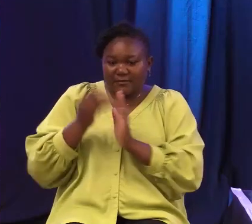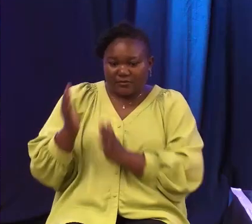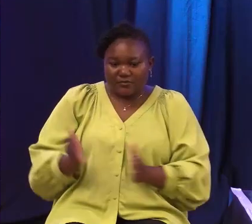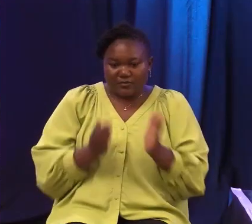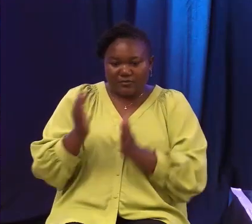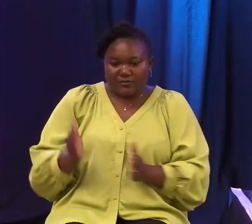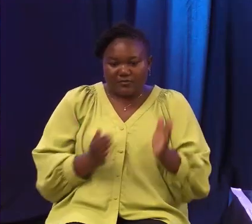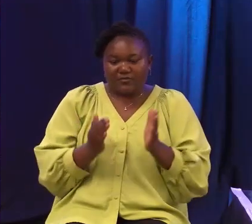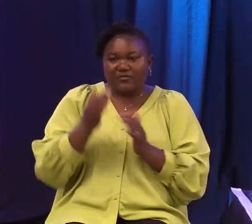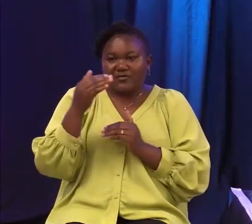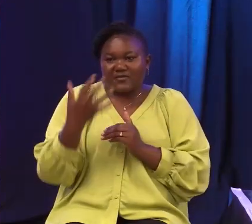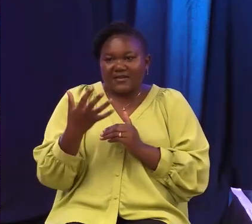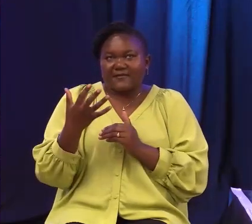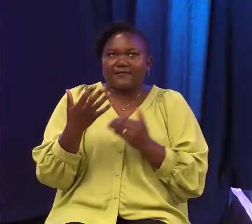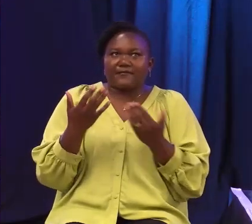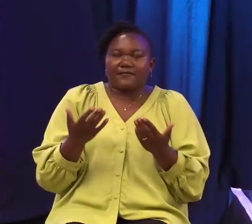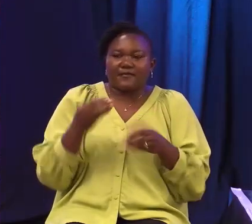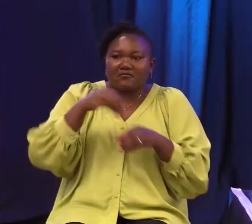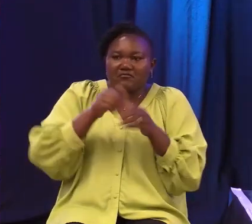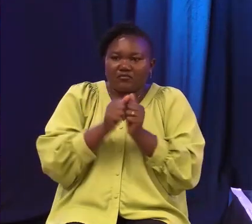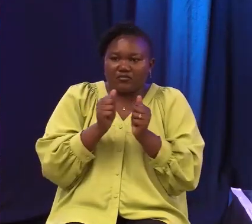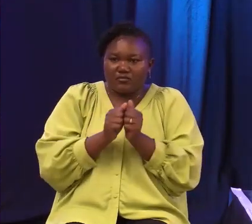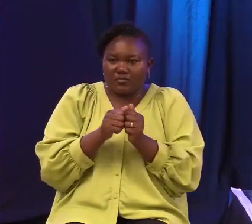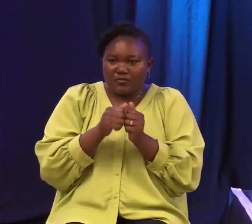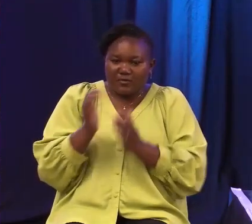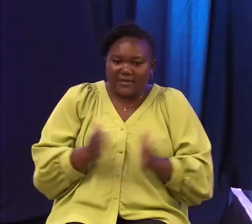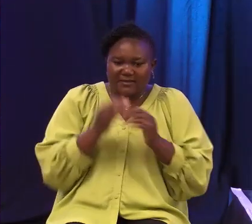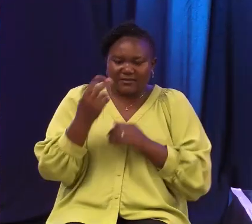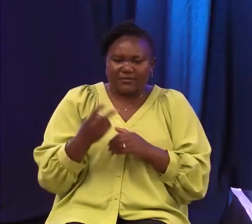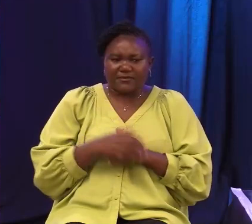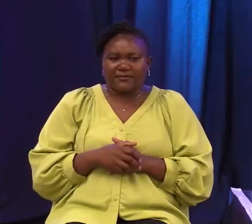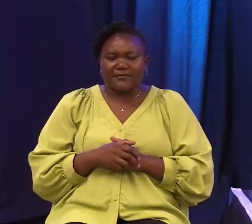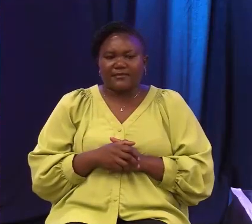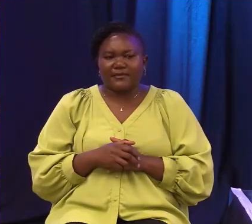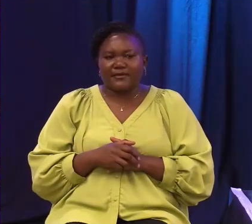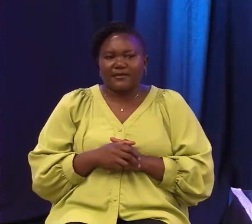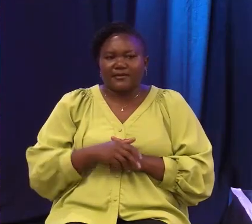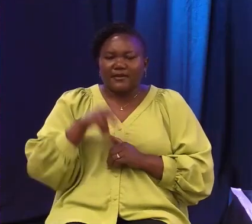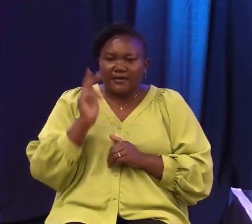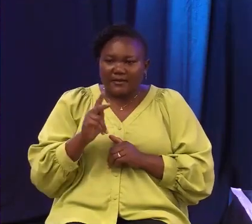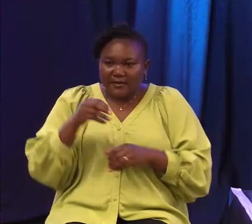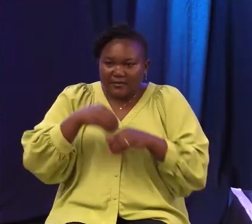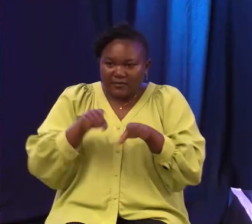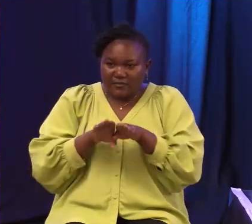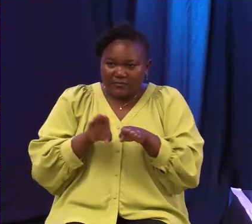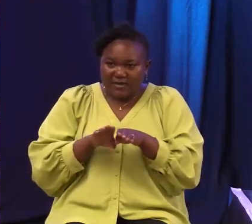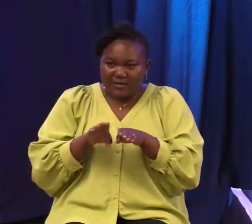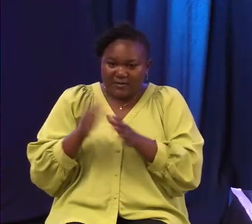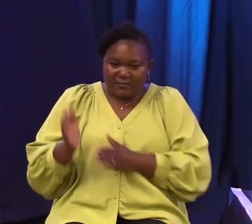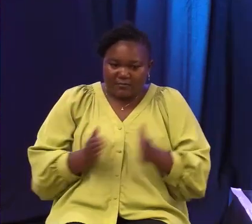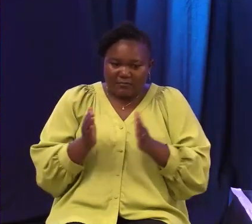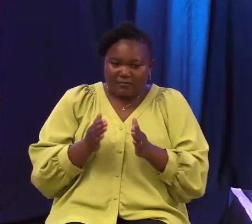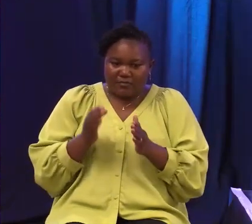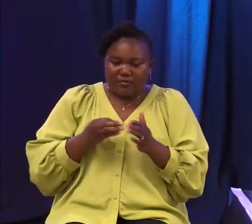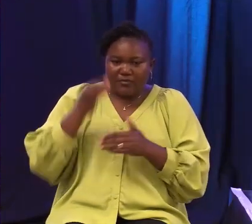NDP 5 and the Harambee Prosperity Plan 2. It also prioritizes inclusivity for